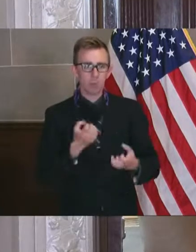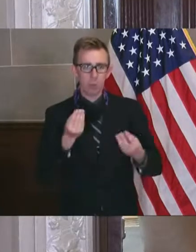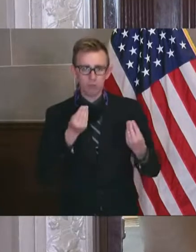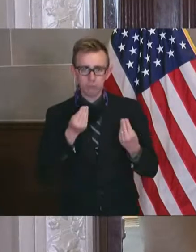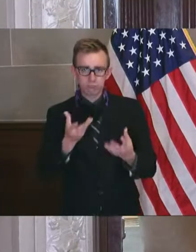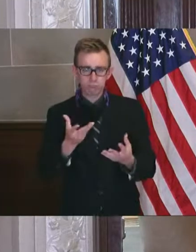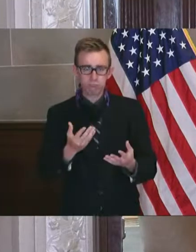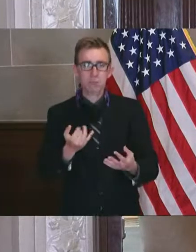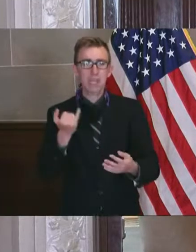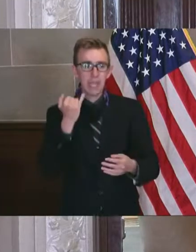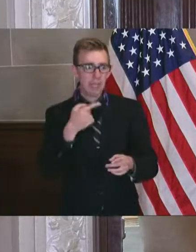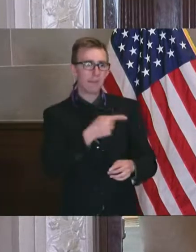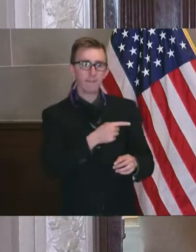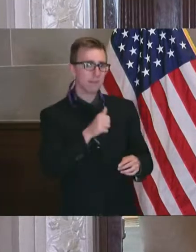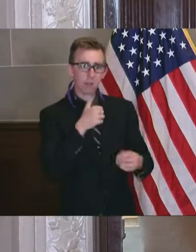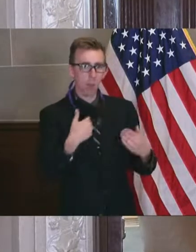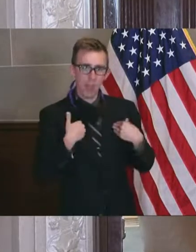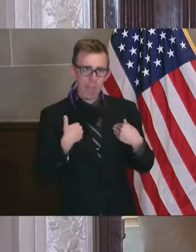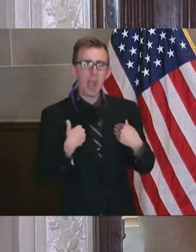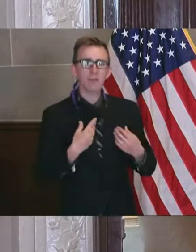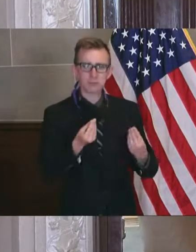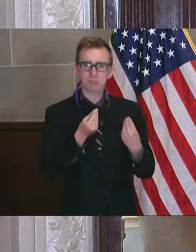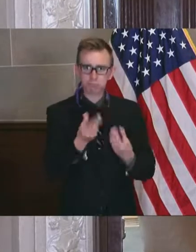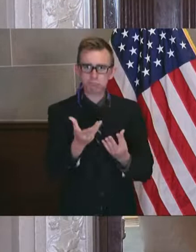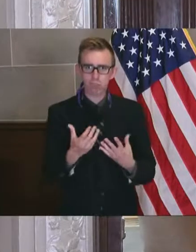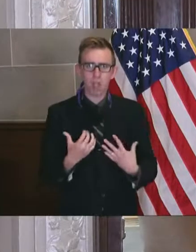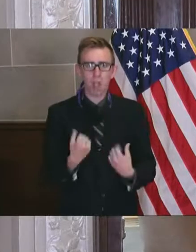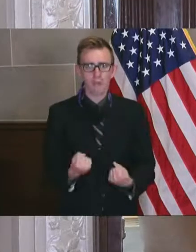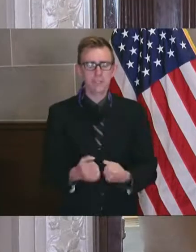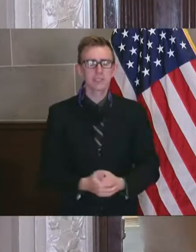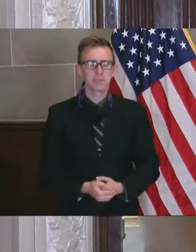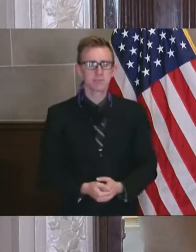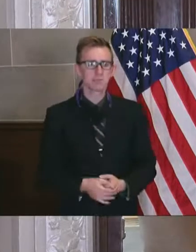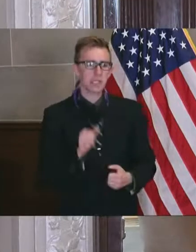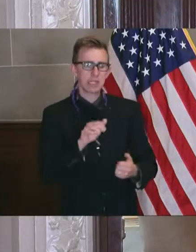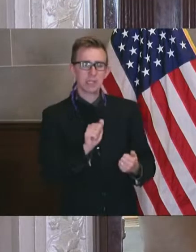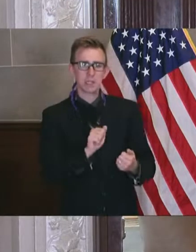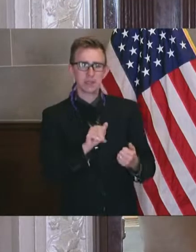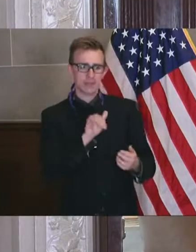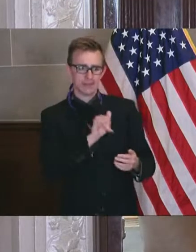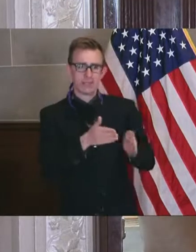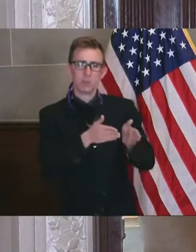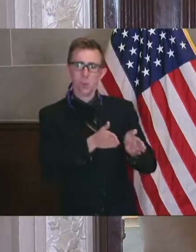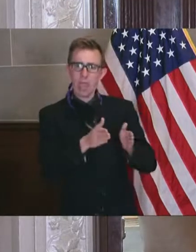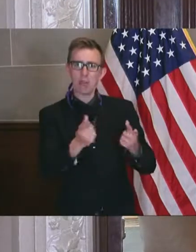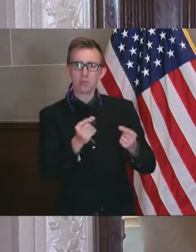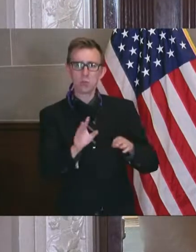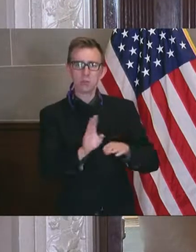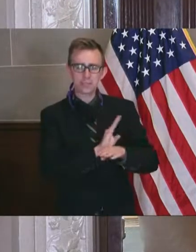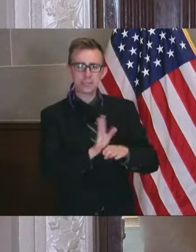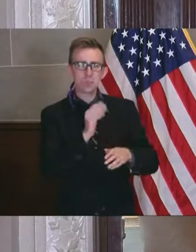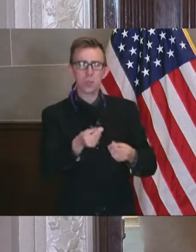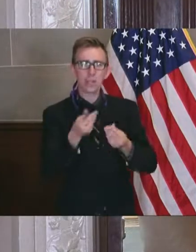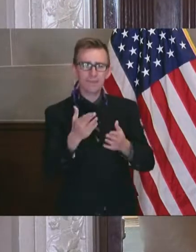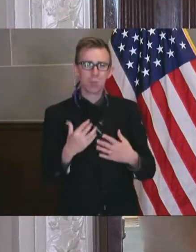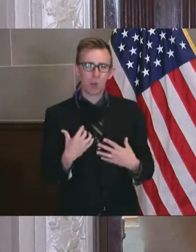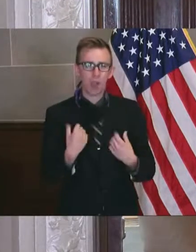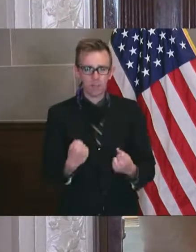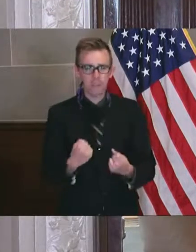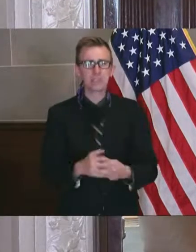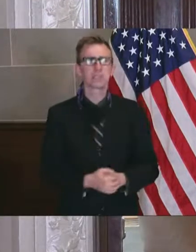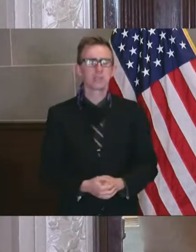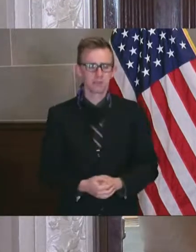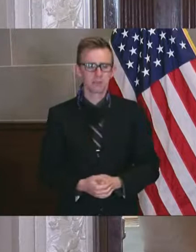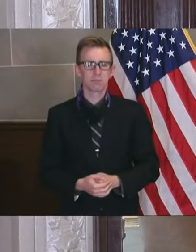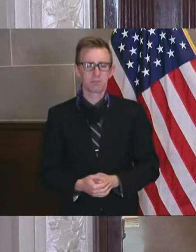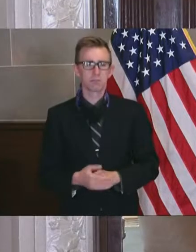if they are negative. And I believe this approach will begin to give people confidence as they not only come to work, but